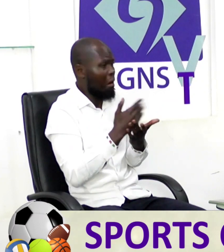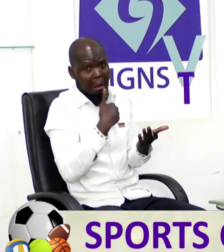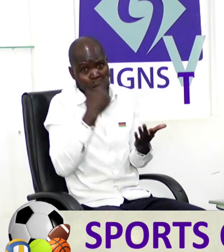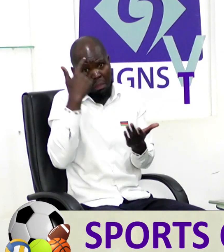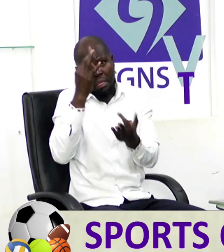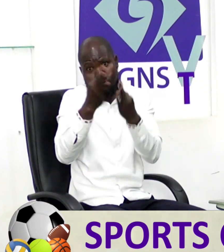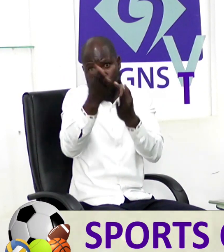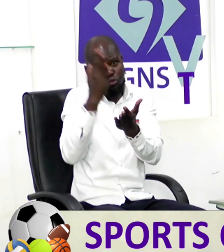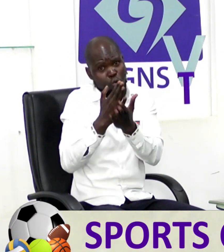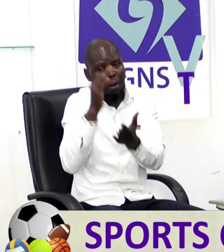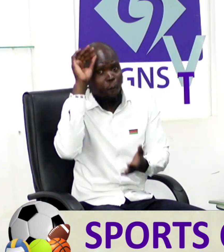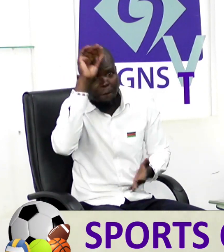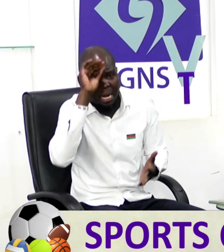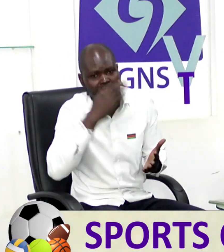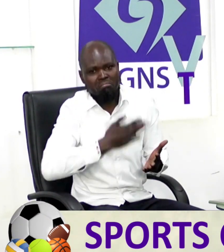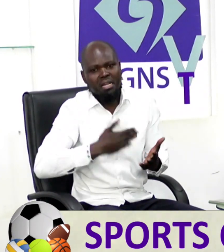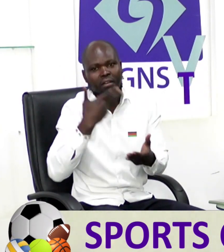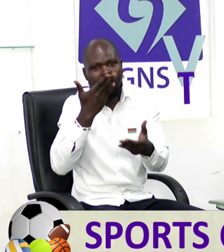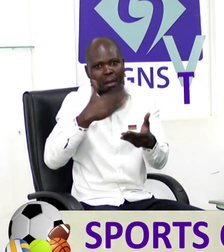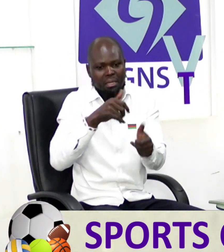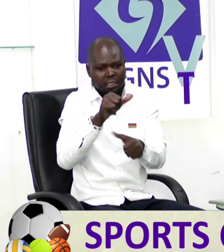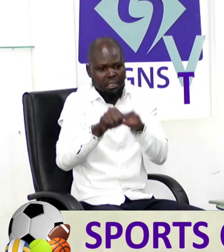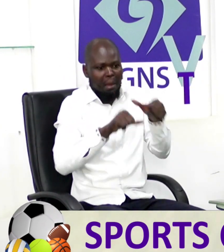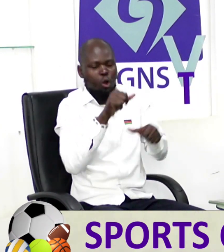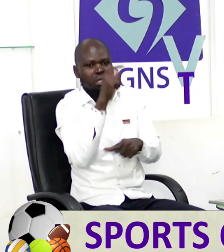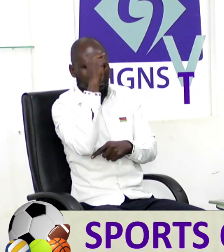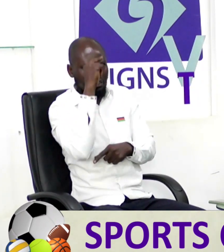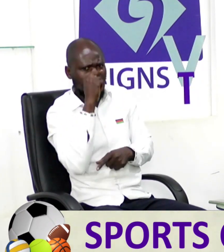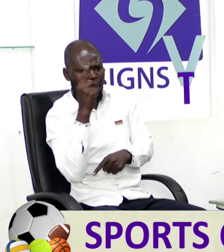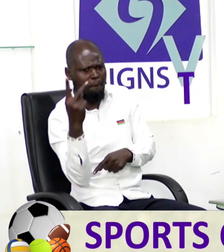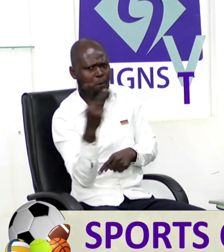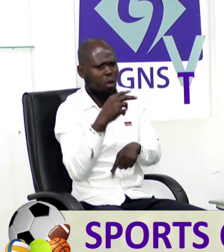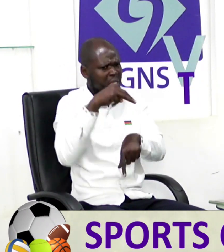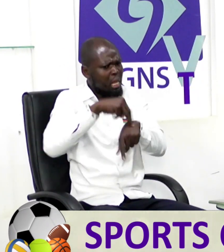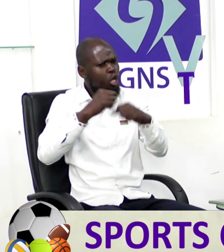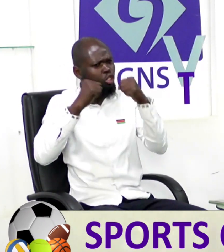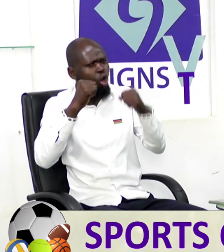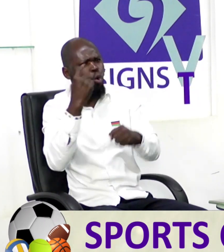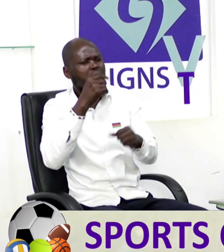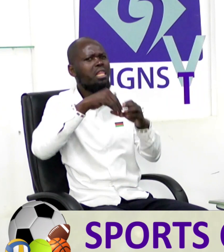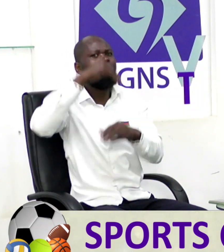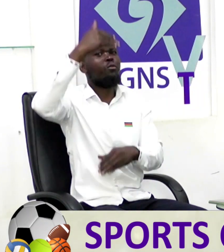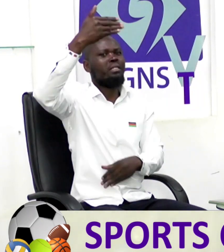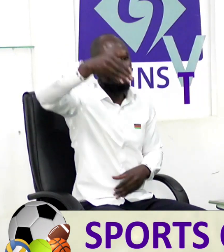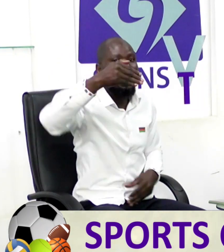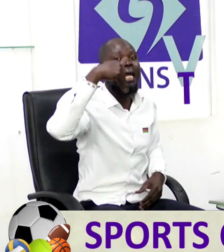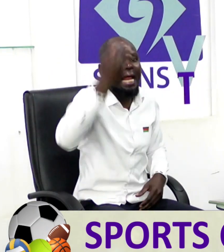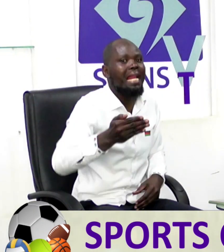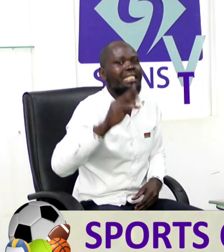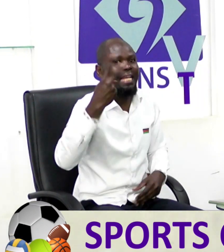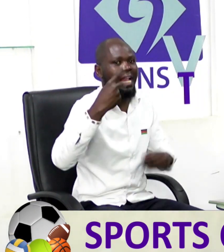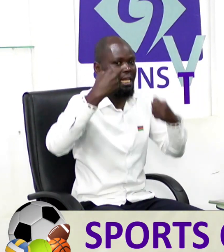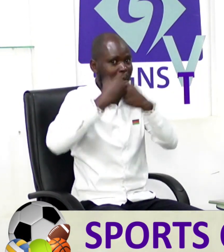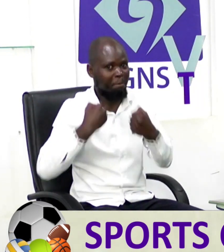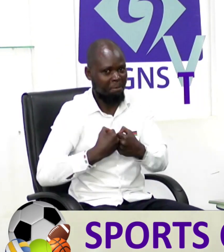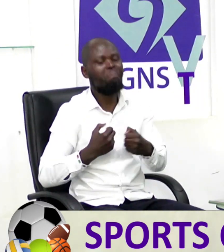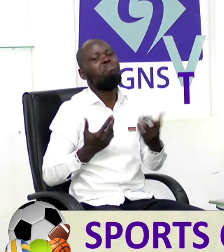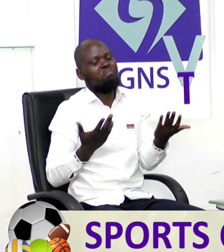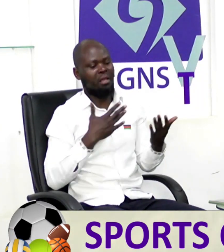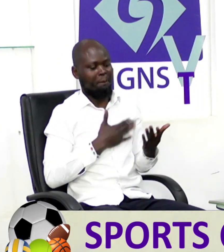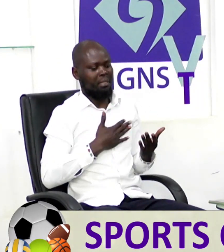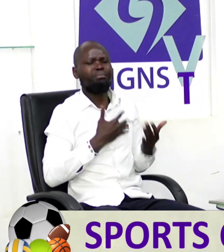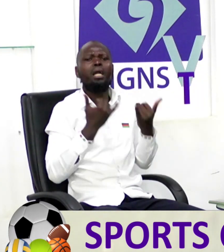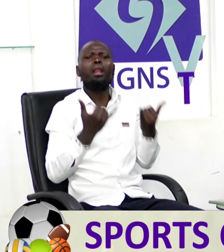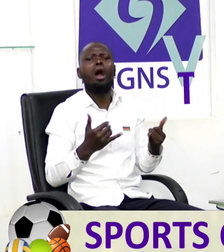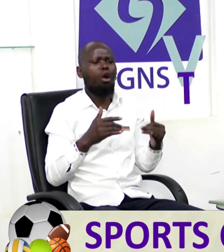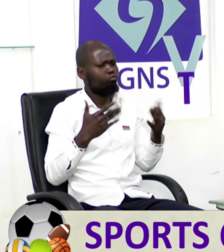Mali, because we've seen Tunisia. So viewers, send in your comments and send in your opinion about the matches of